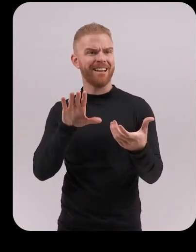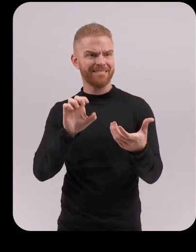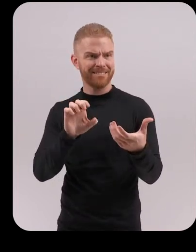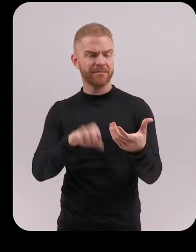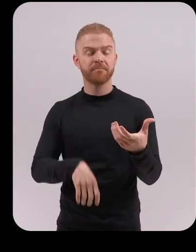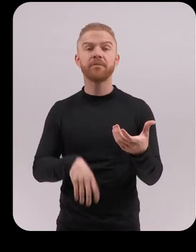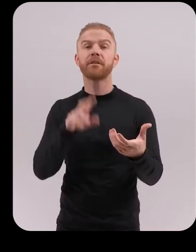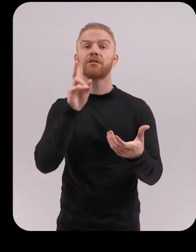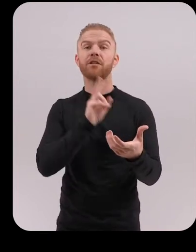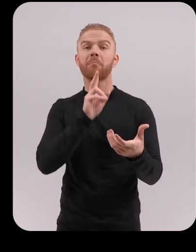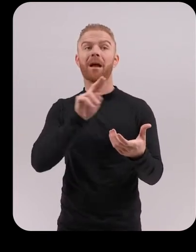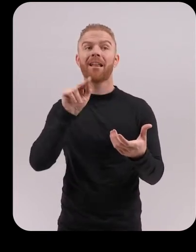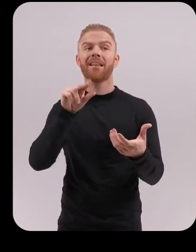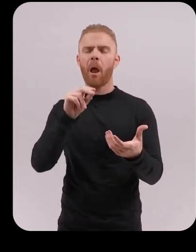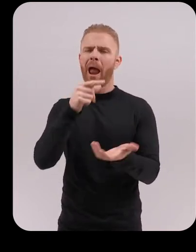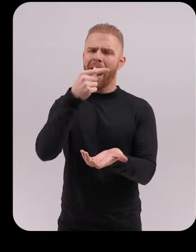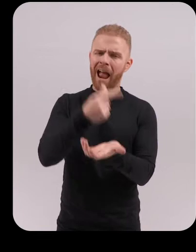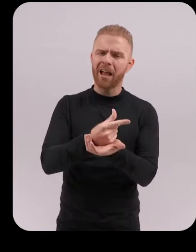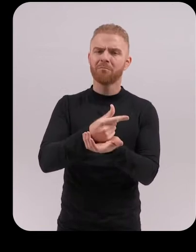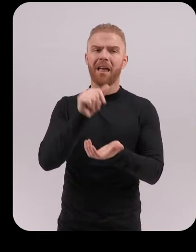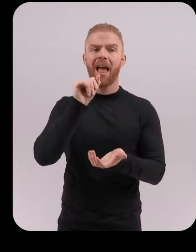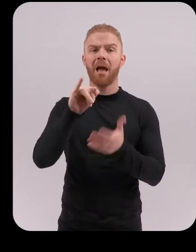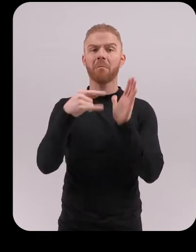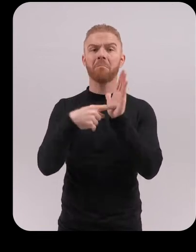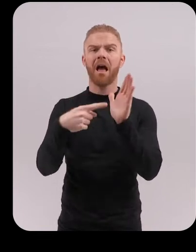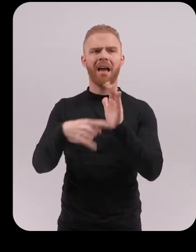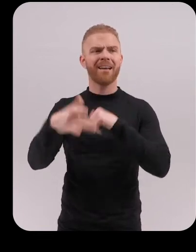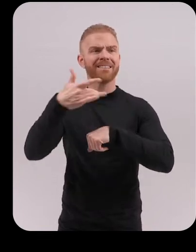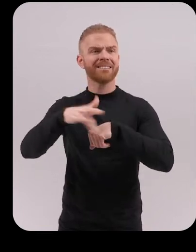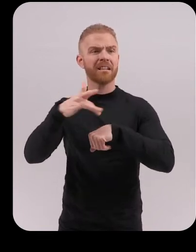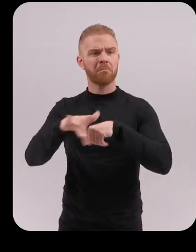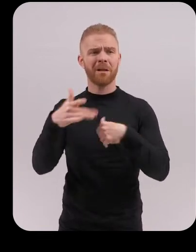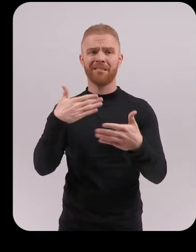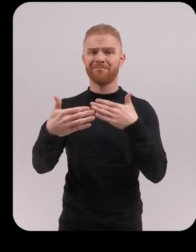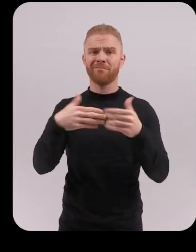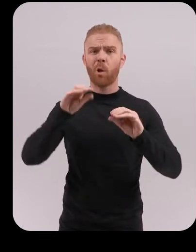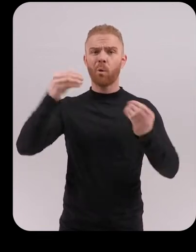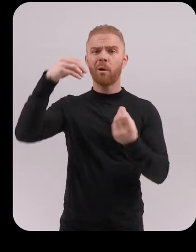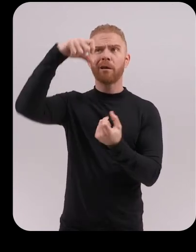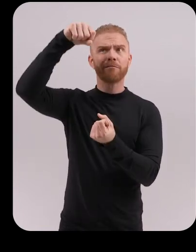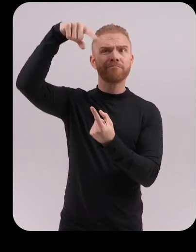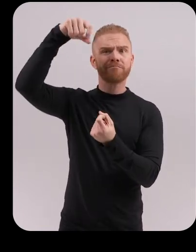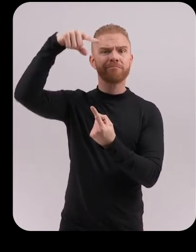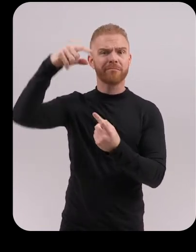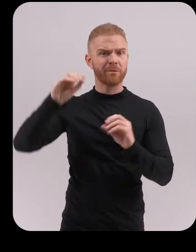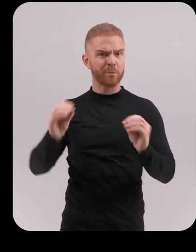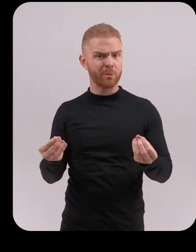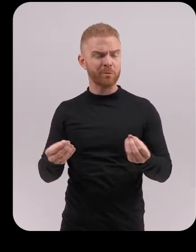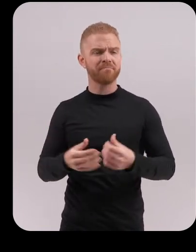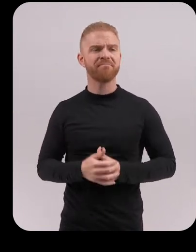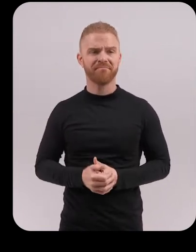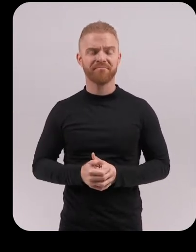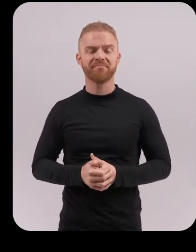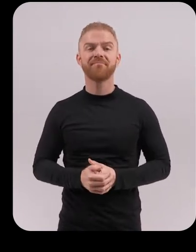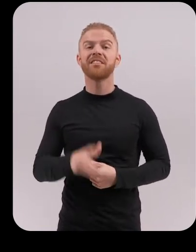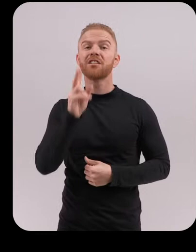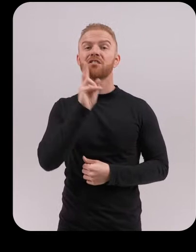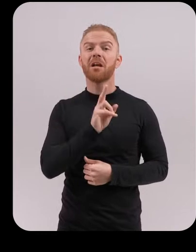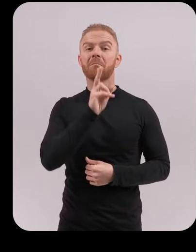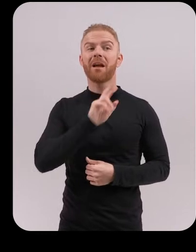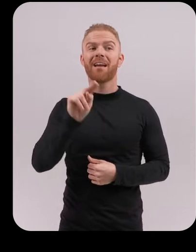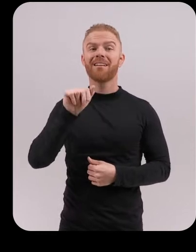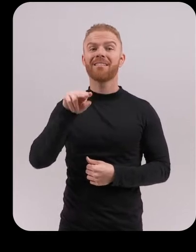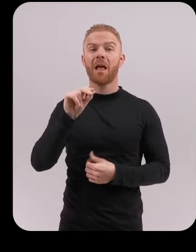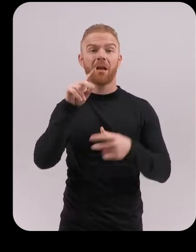Gemini Nano also guarantees AI model availability even when there's no cellular network coverage.